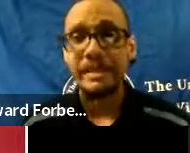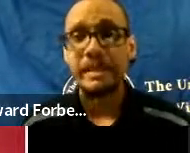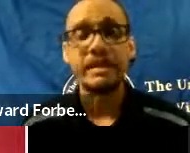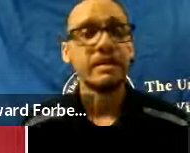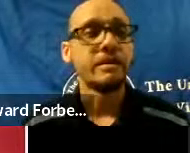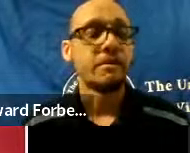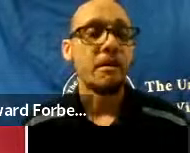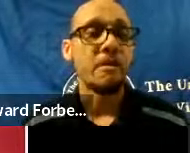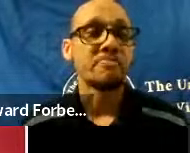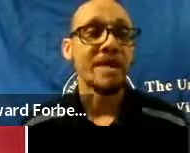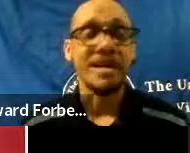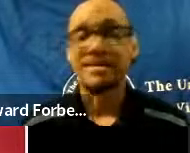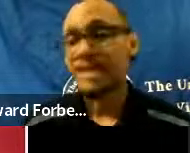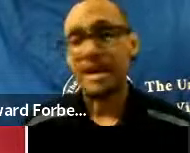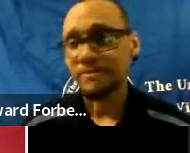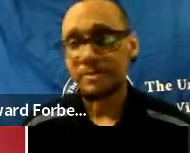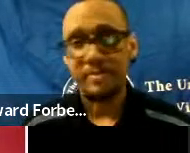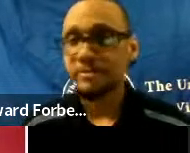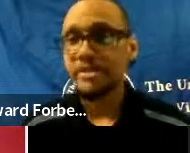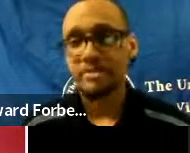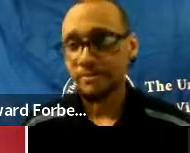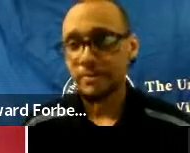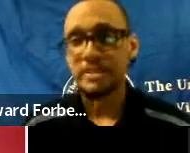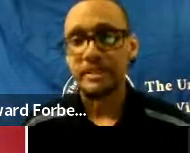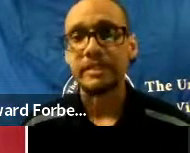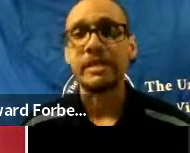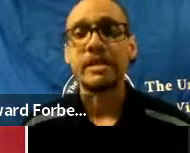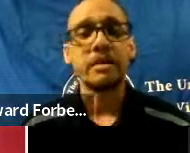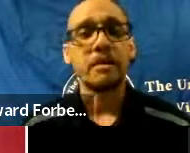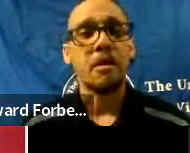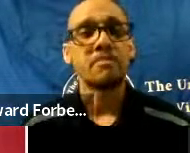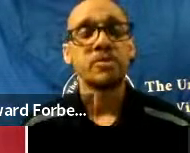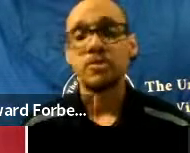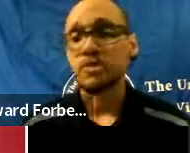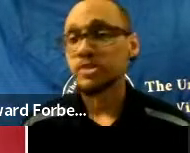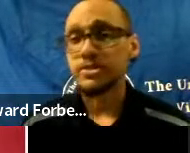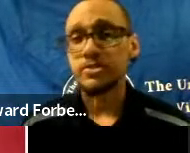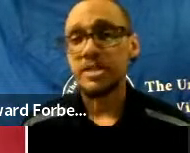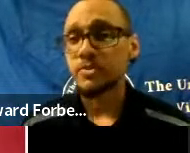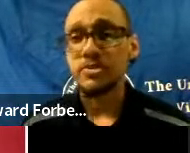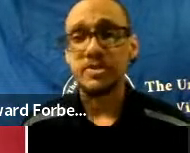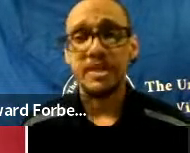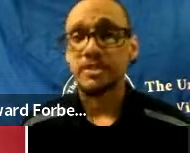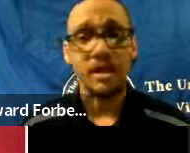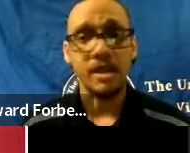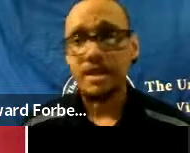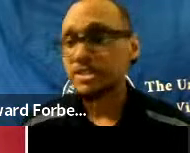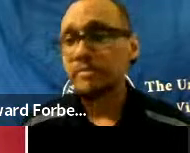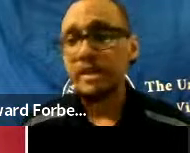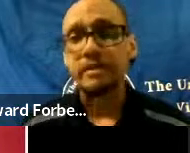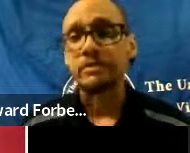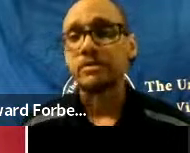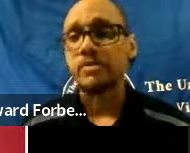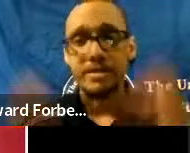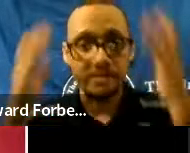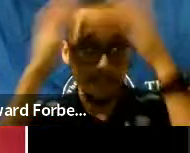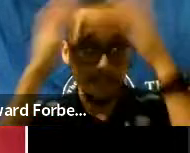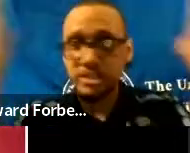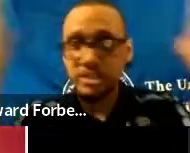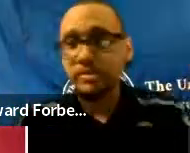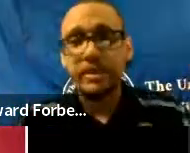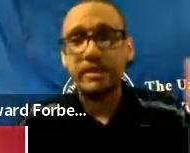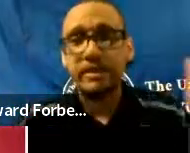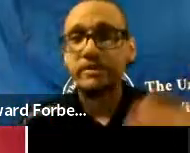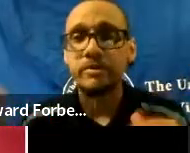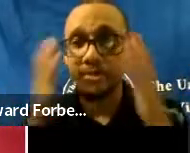looks like today. And that's not for the betterment, unfortunately. Usually the students will sketch a Caucasian male who